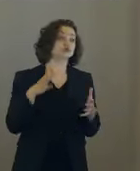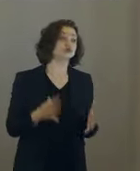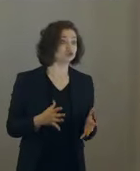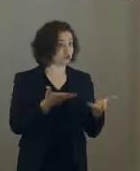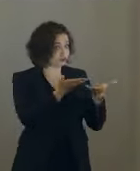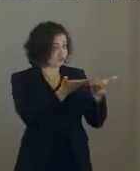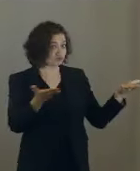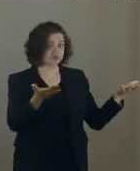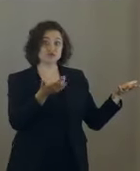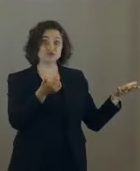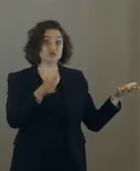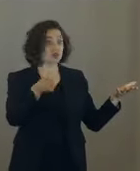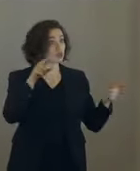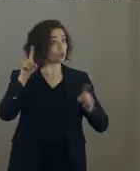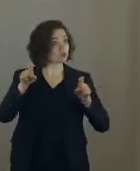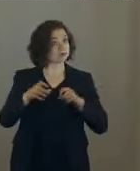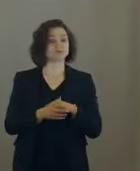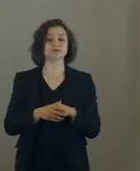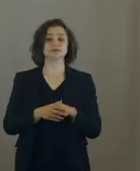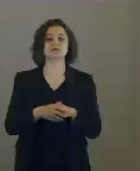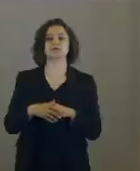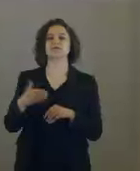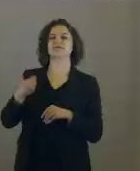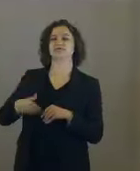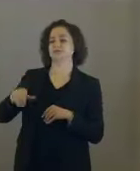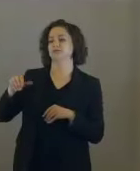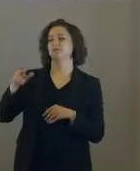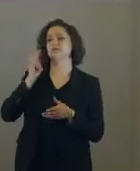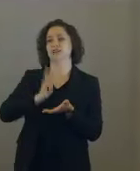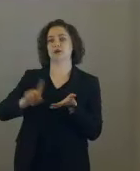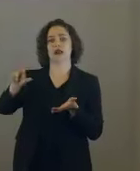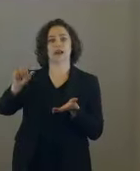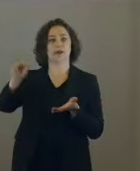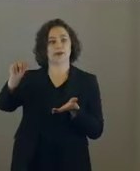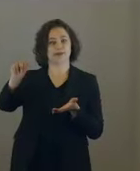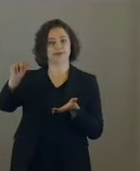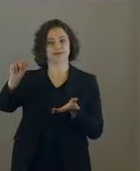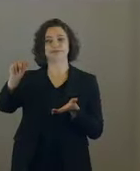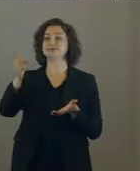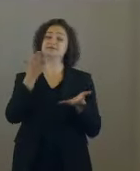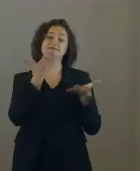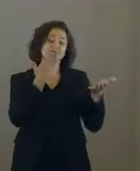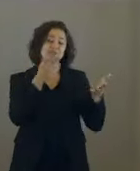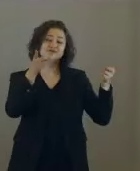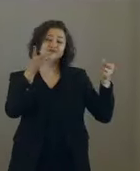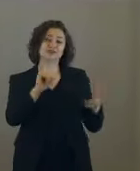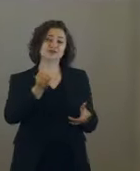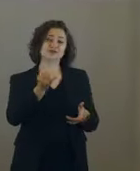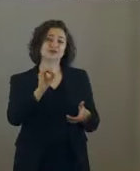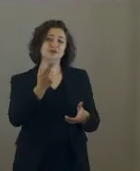director? Chair. Secretary Lara. Yes, this is Secretary Lara. Thank you, Director Johnson. I